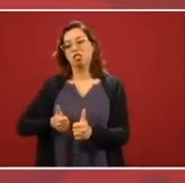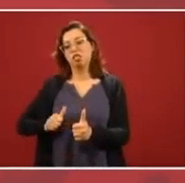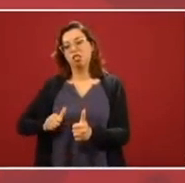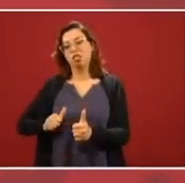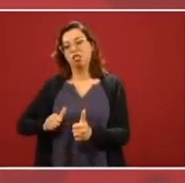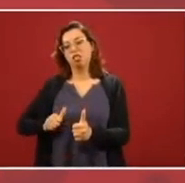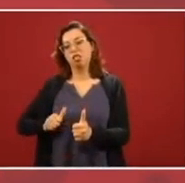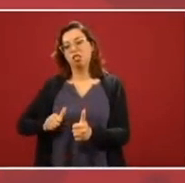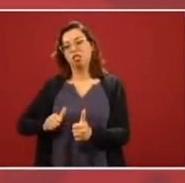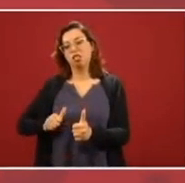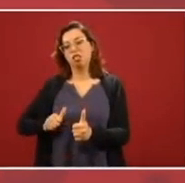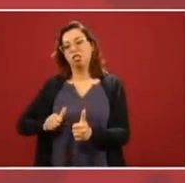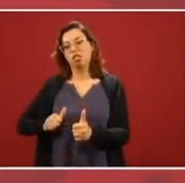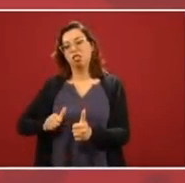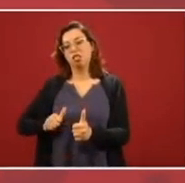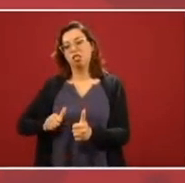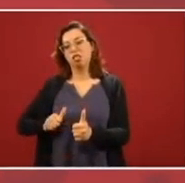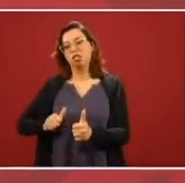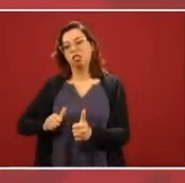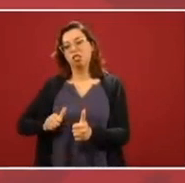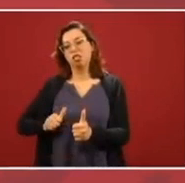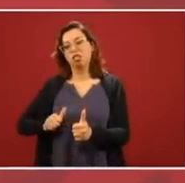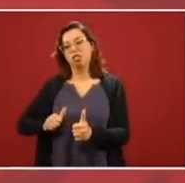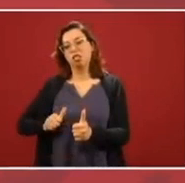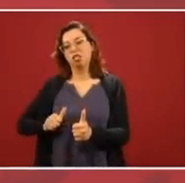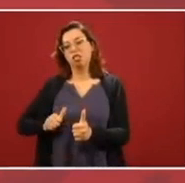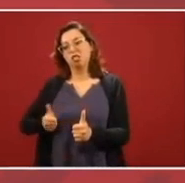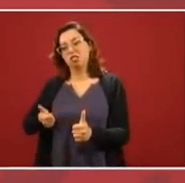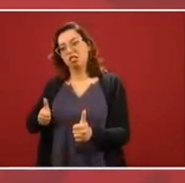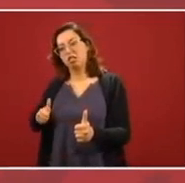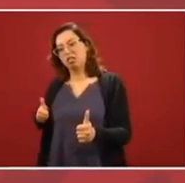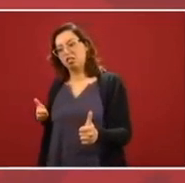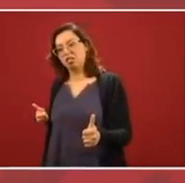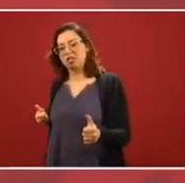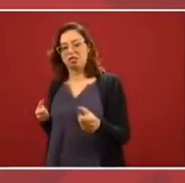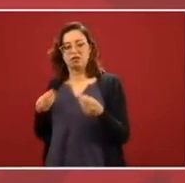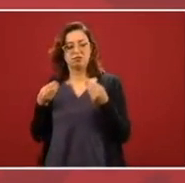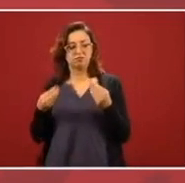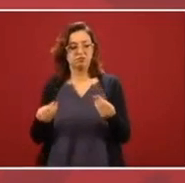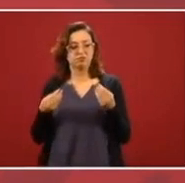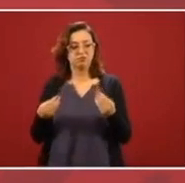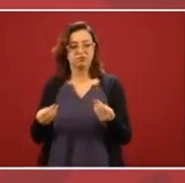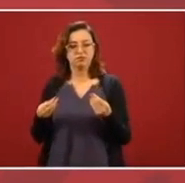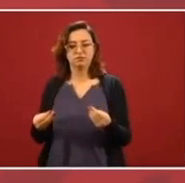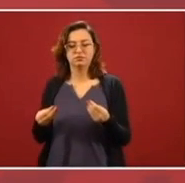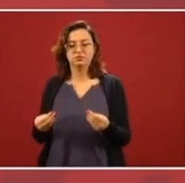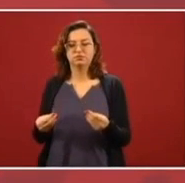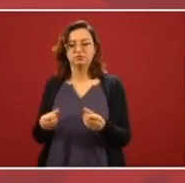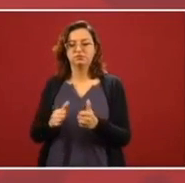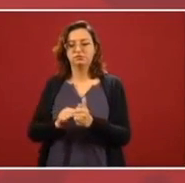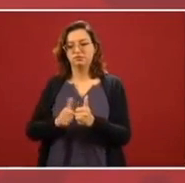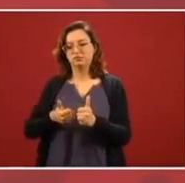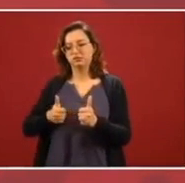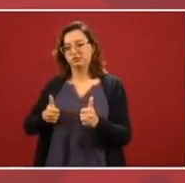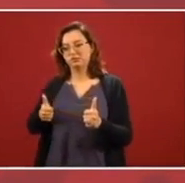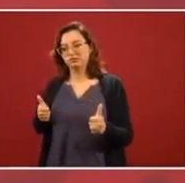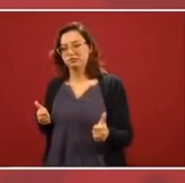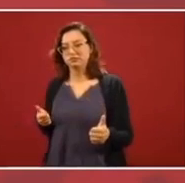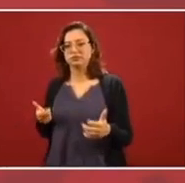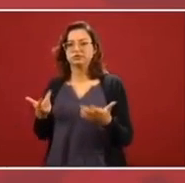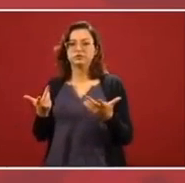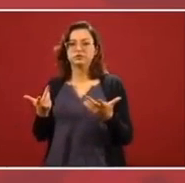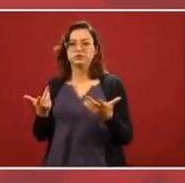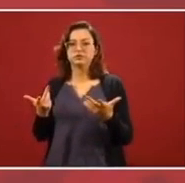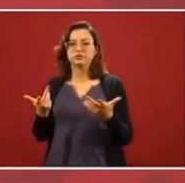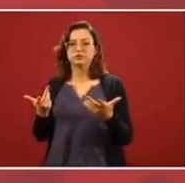atraso. and we're so far behind. Entonces tenemos que ser muy